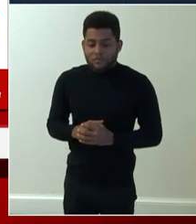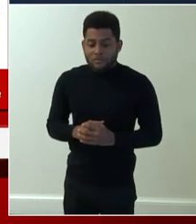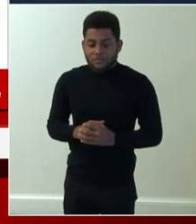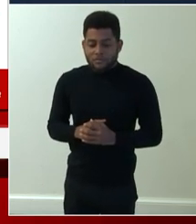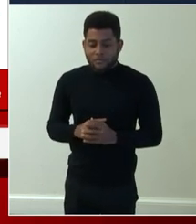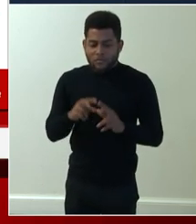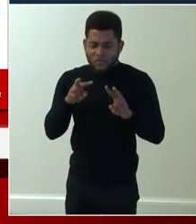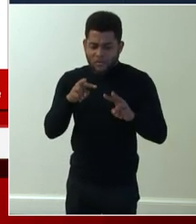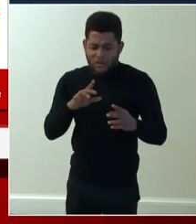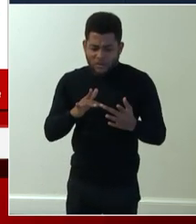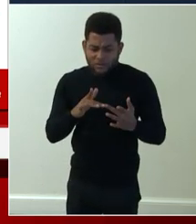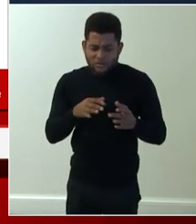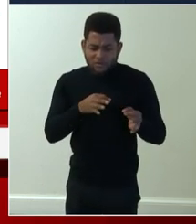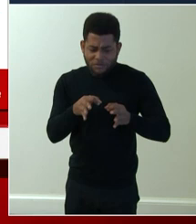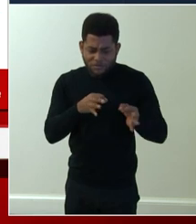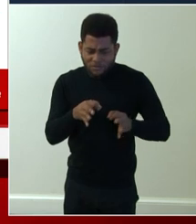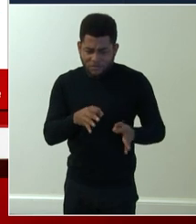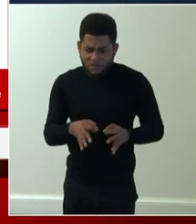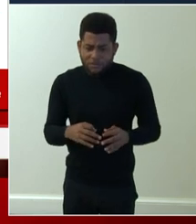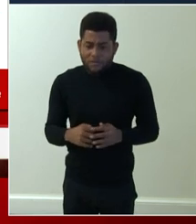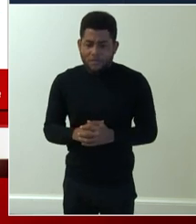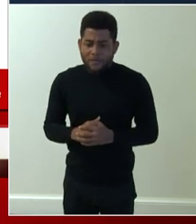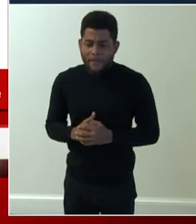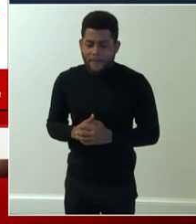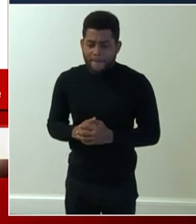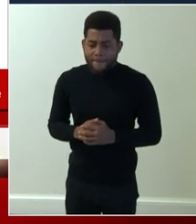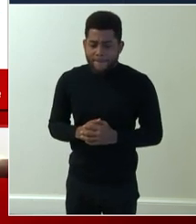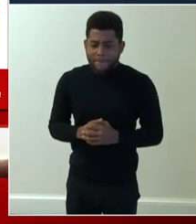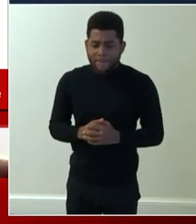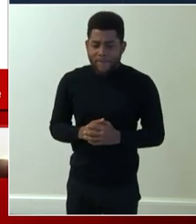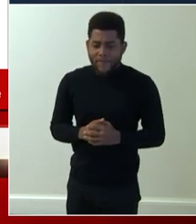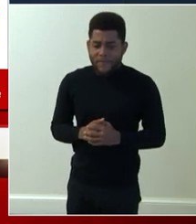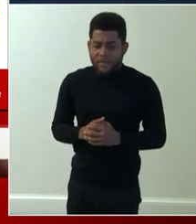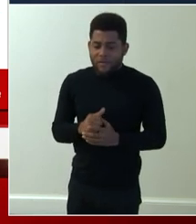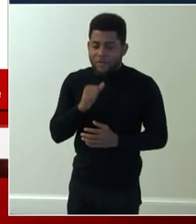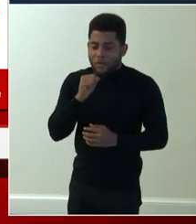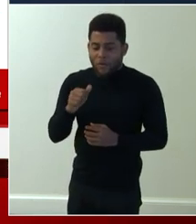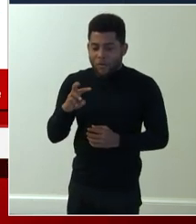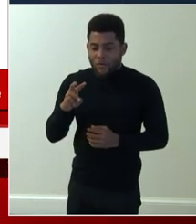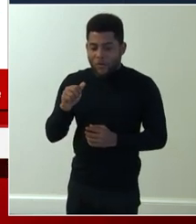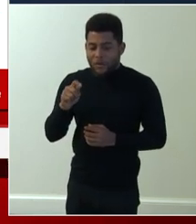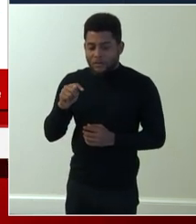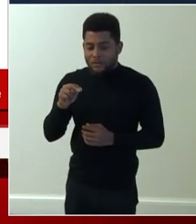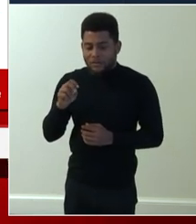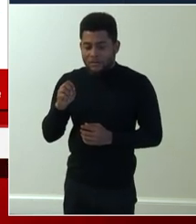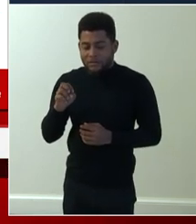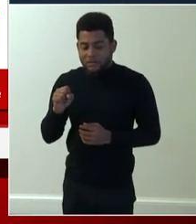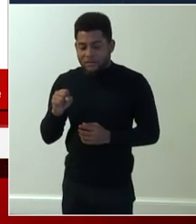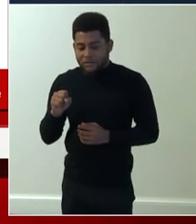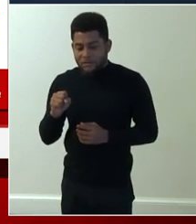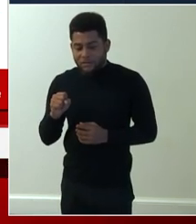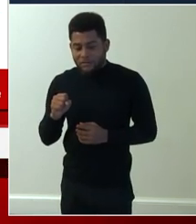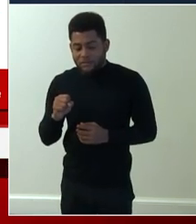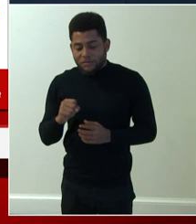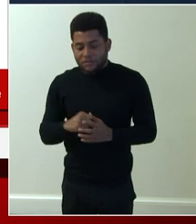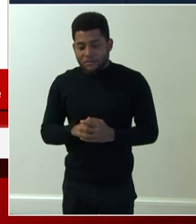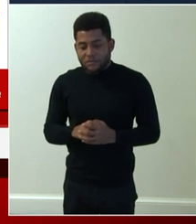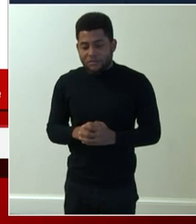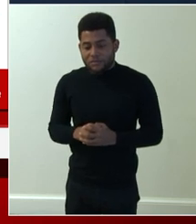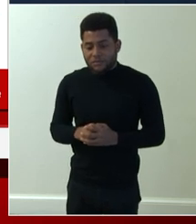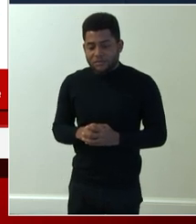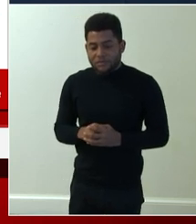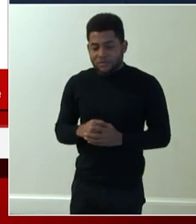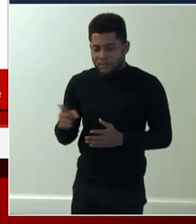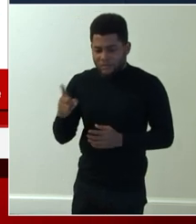and Turner, Not Watkins. not Watkins. Watkins has its own issues. Excuse me? Nothing. Patrick, could I ask you